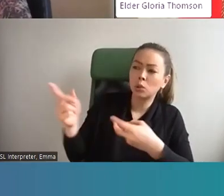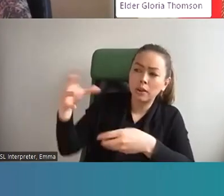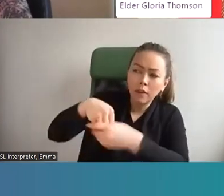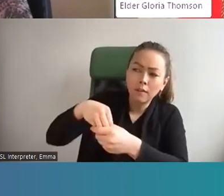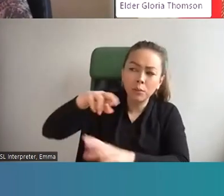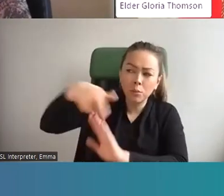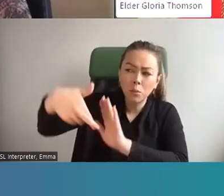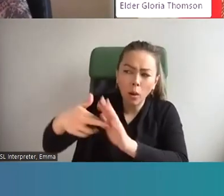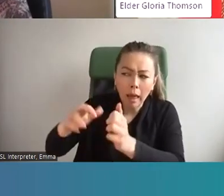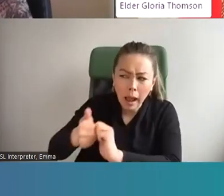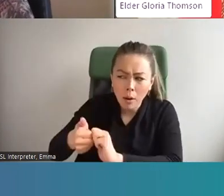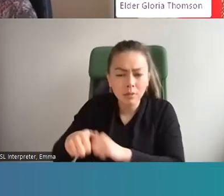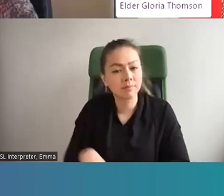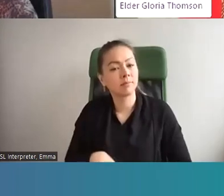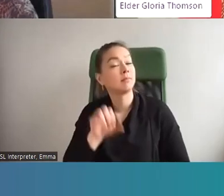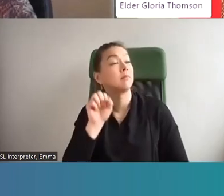Tell you about myself.